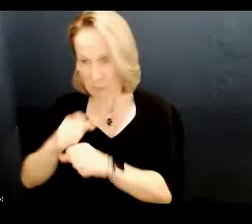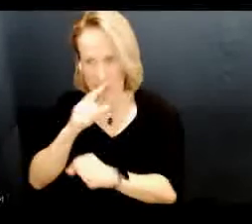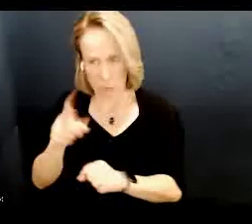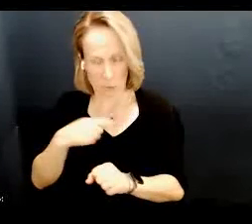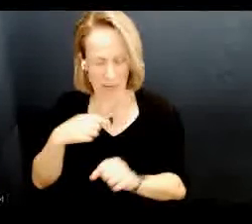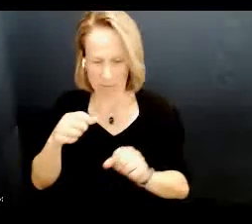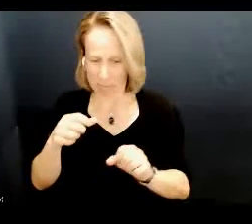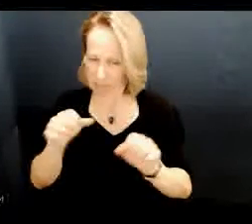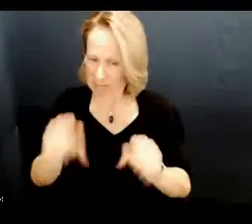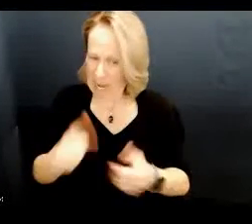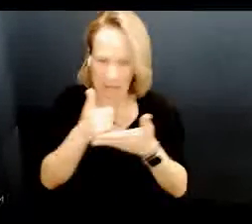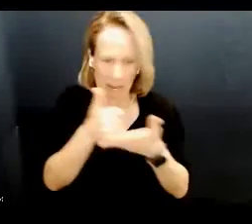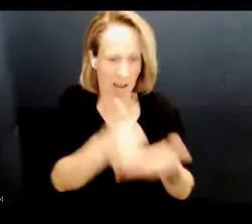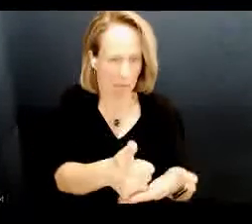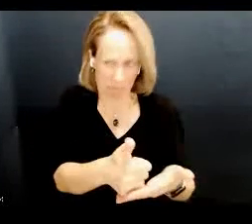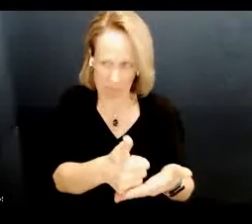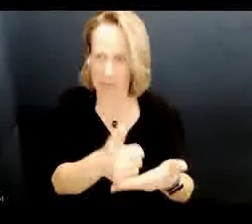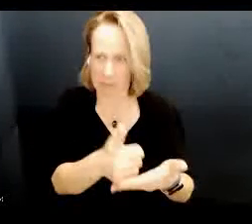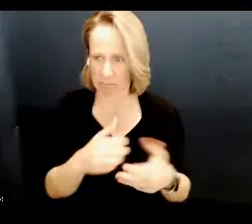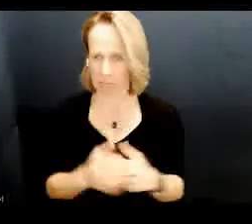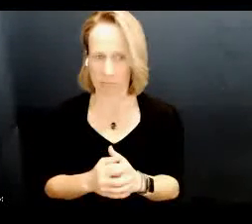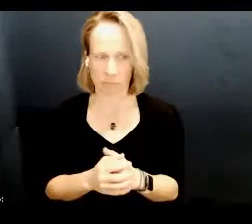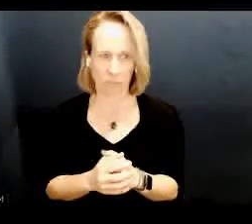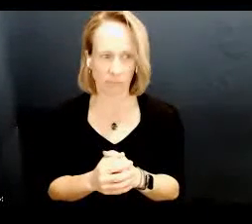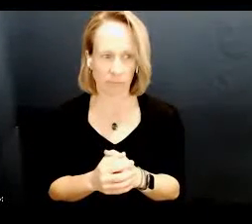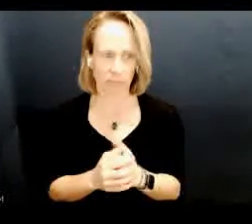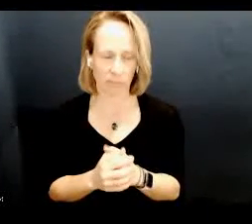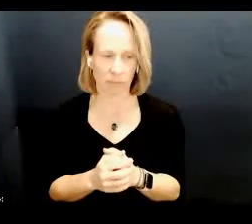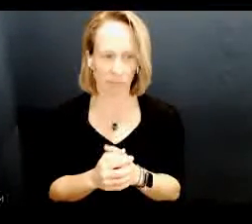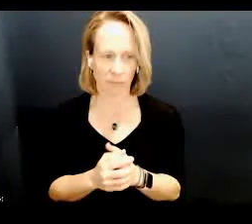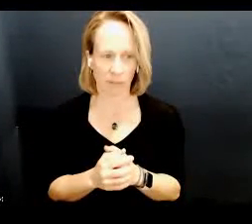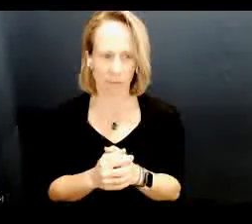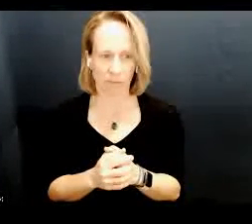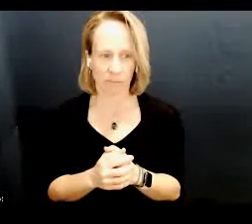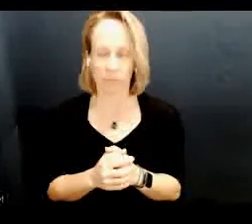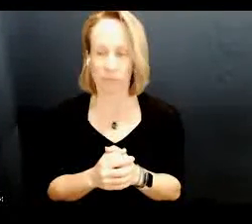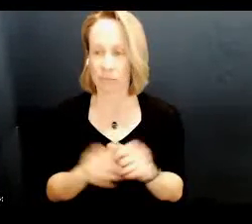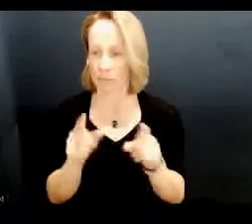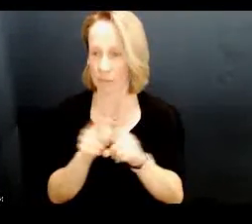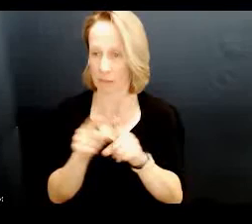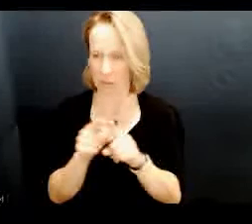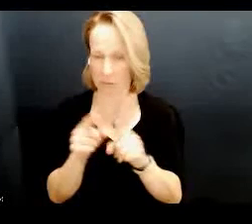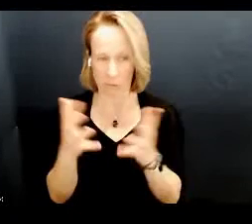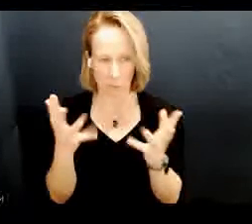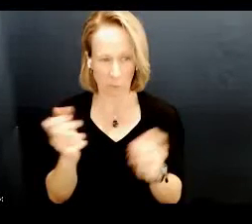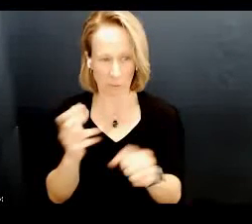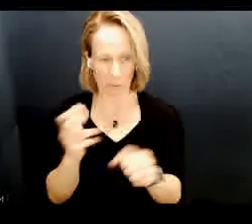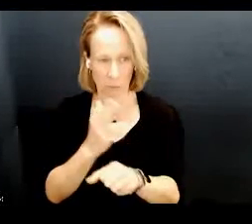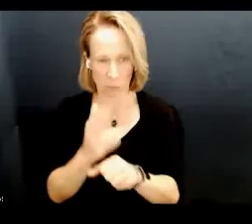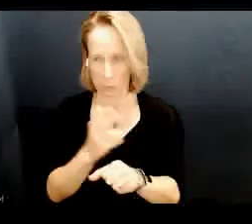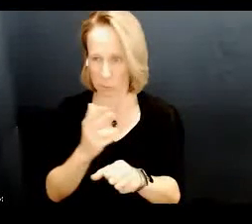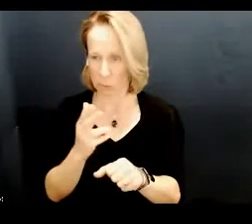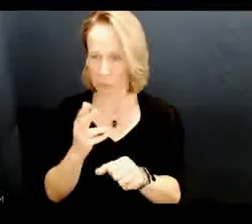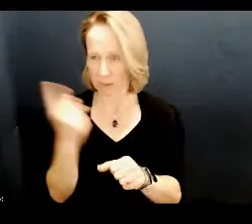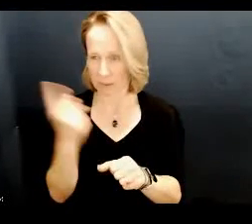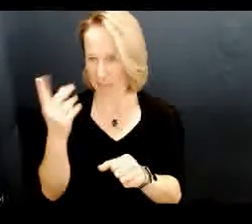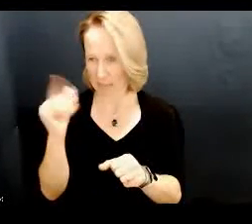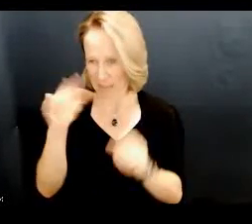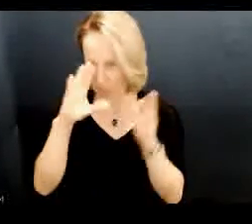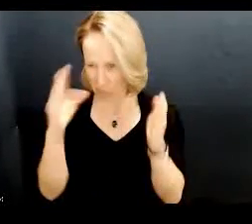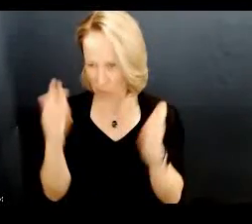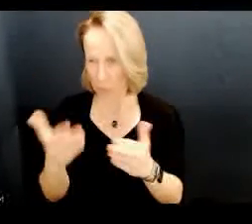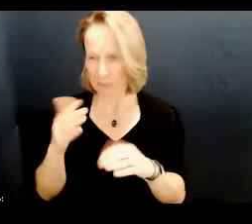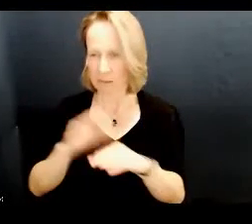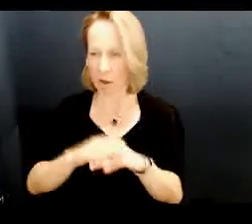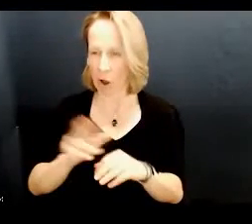person. We also want to use a victim-centered lens. Right? So how are we centering